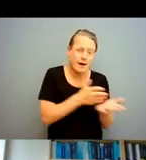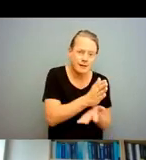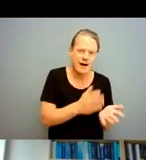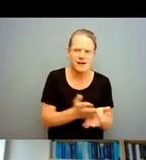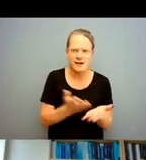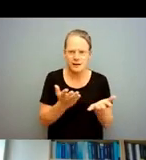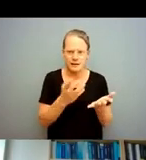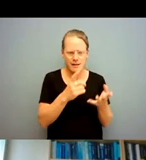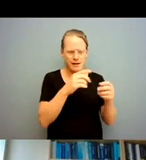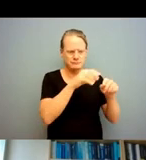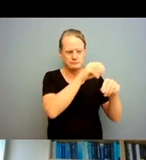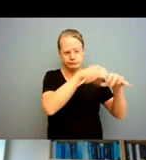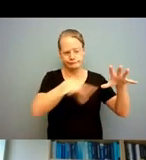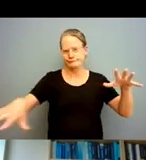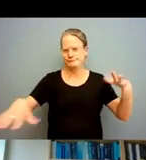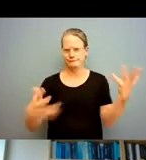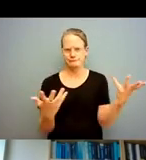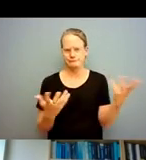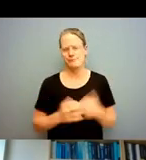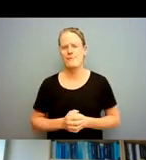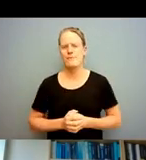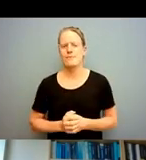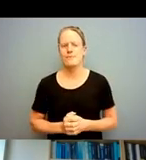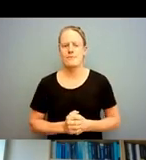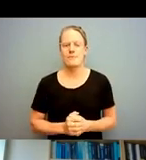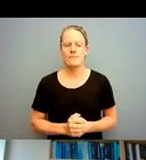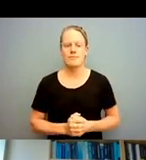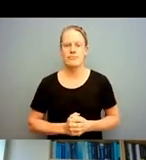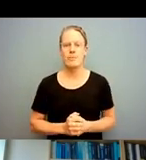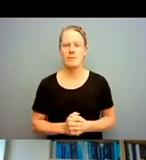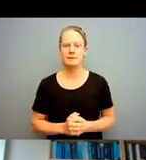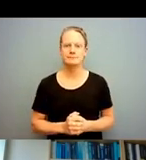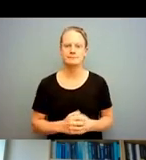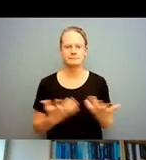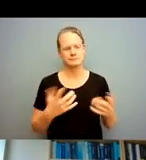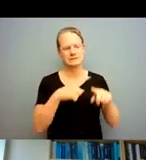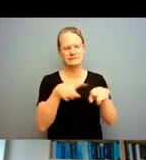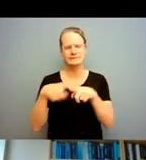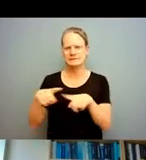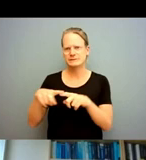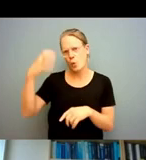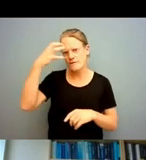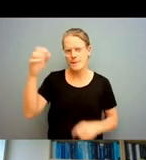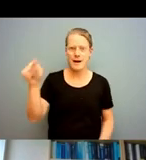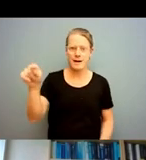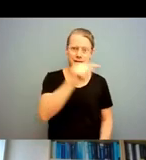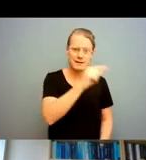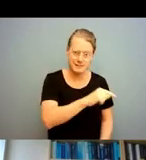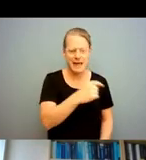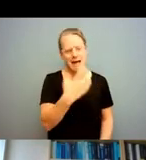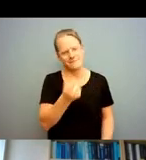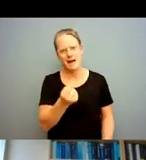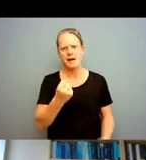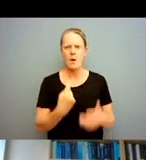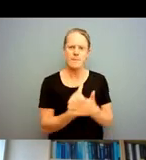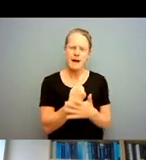States have also the opportunity or the obligation, I would say, to implement the UN Declaration